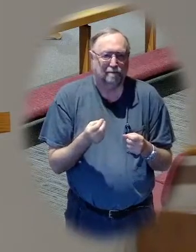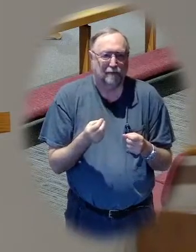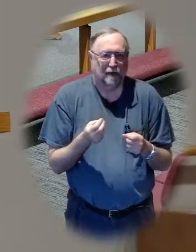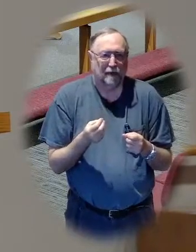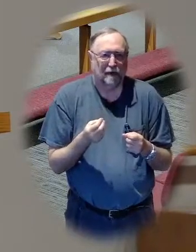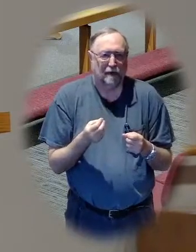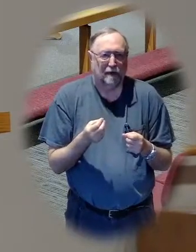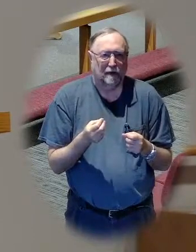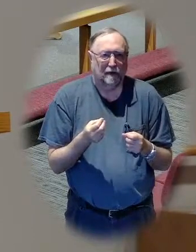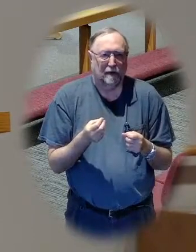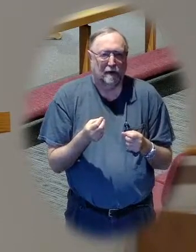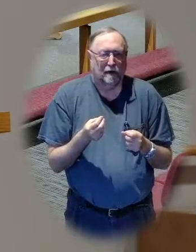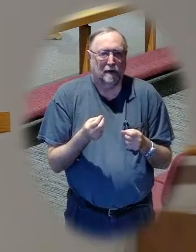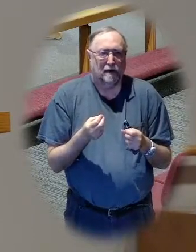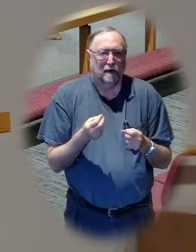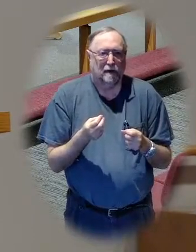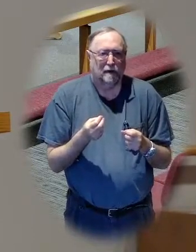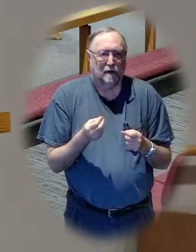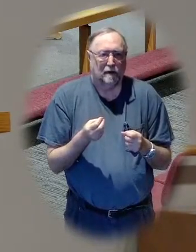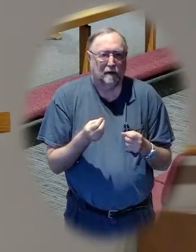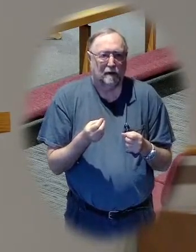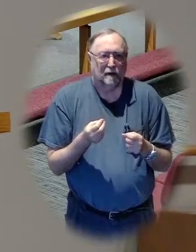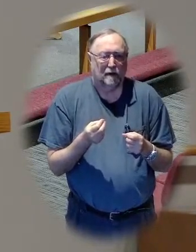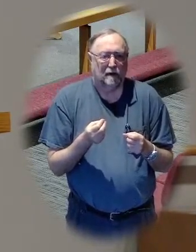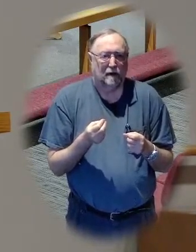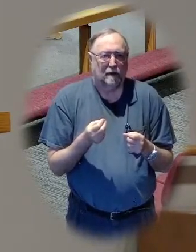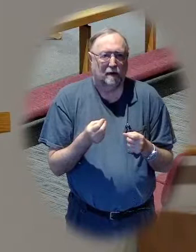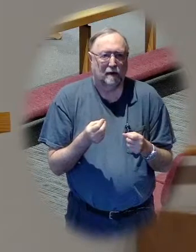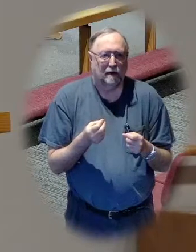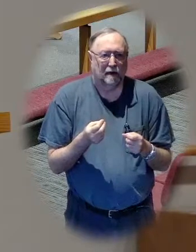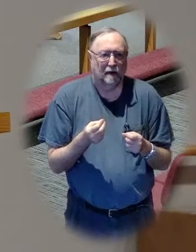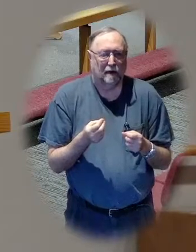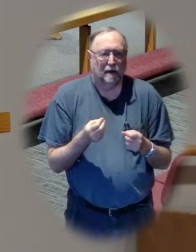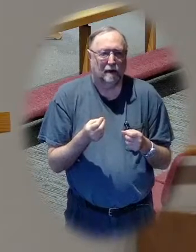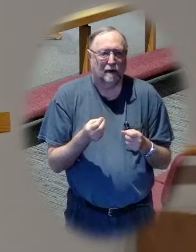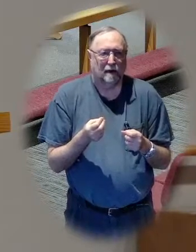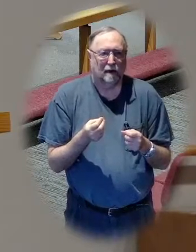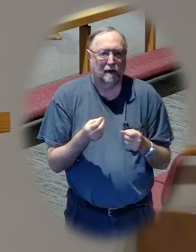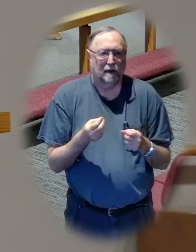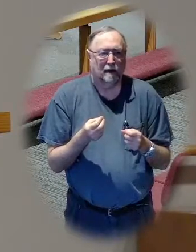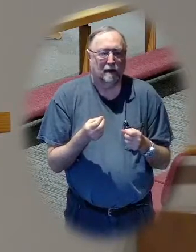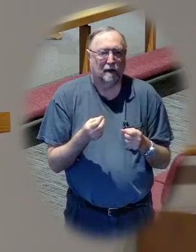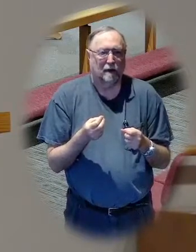It's funny when you read it in your email,